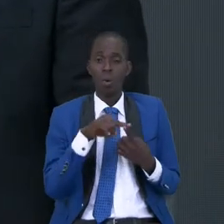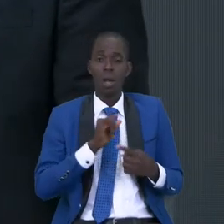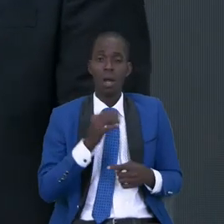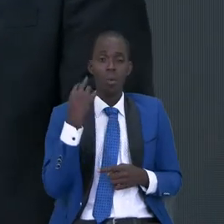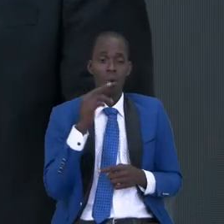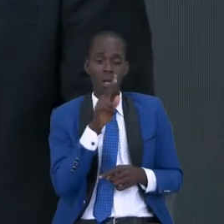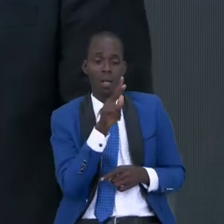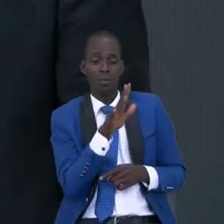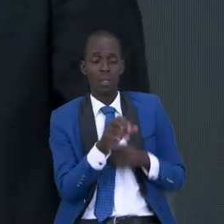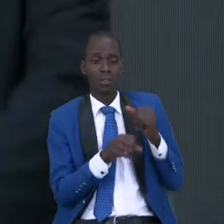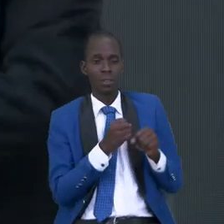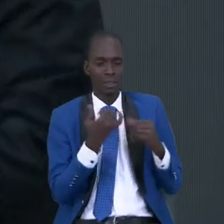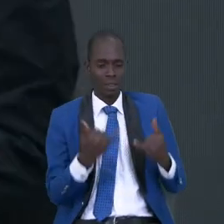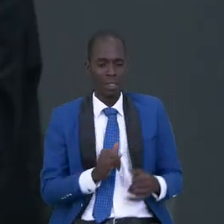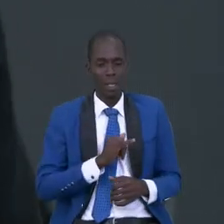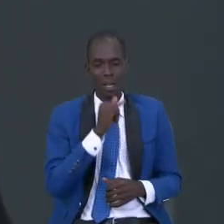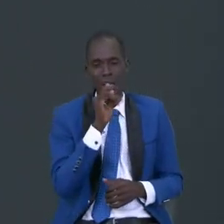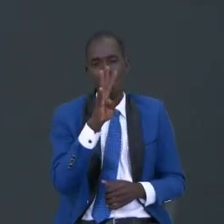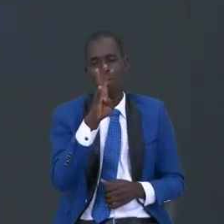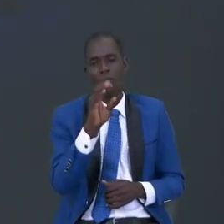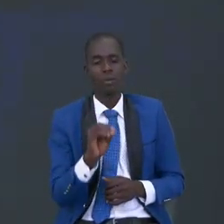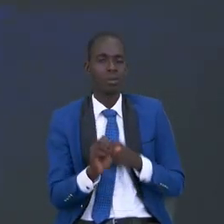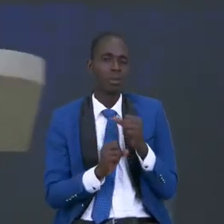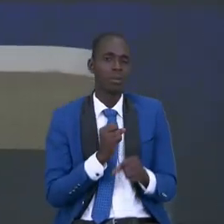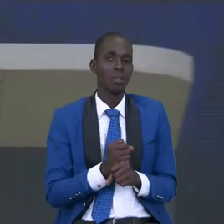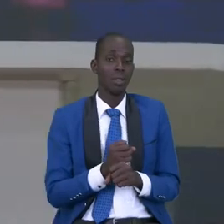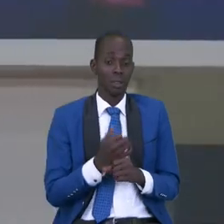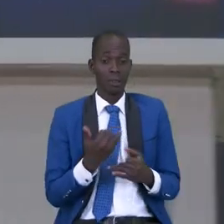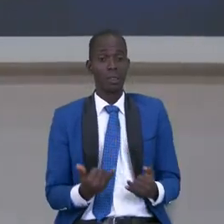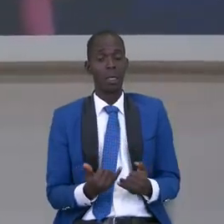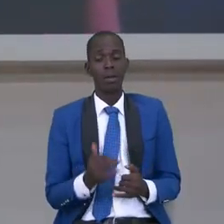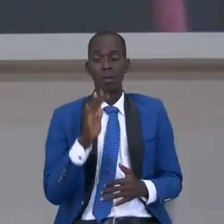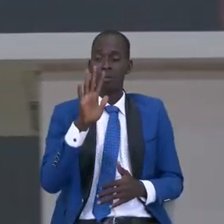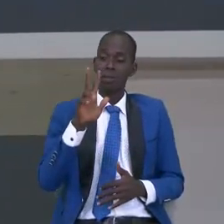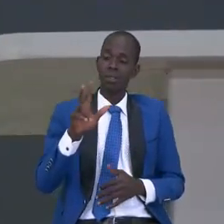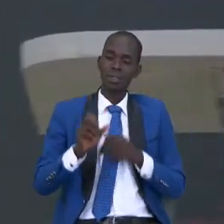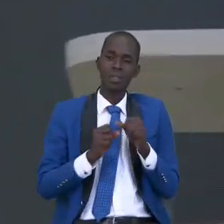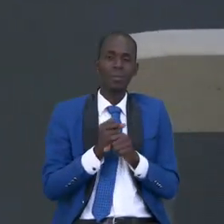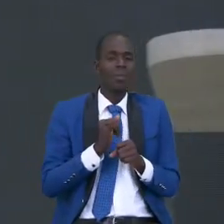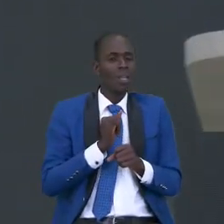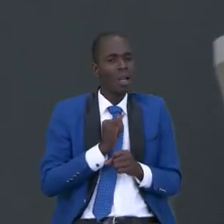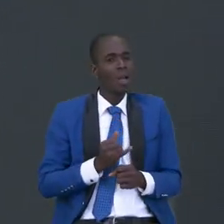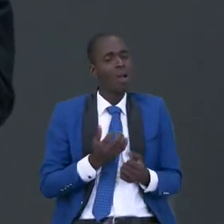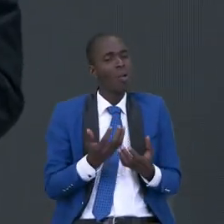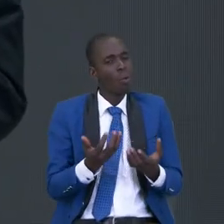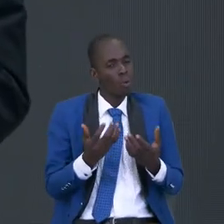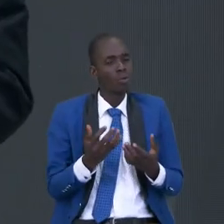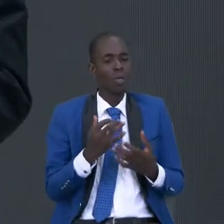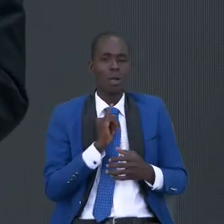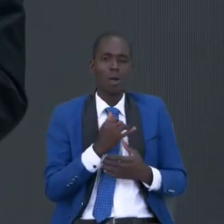40. I'm now 53. I wish I knew this when I